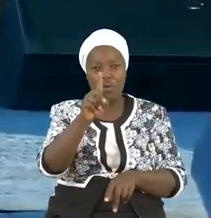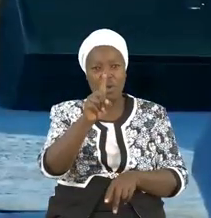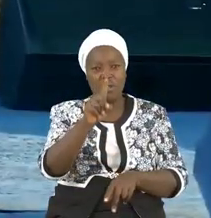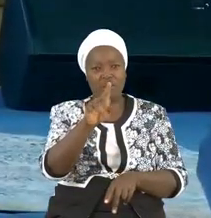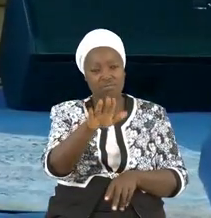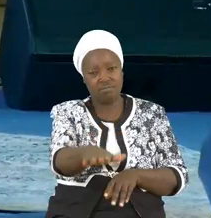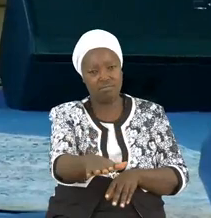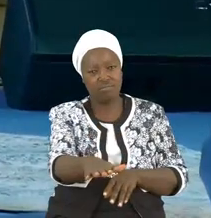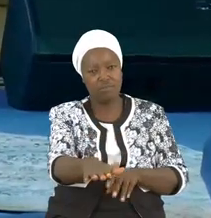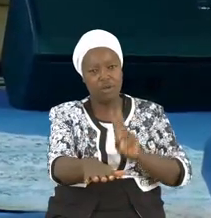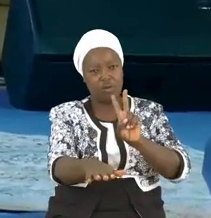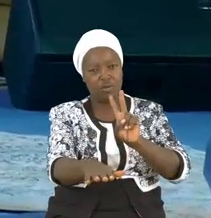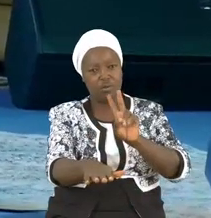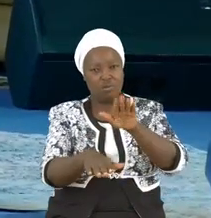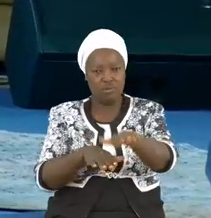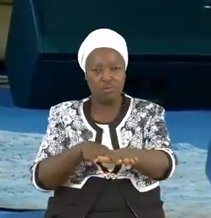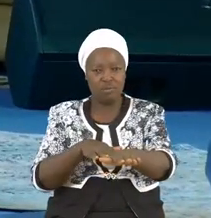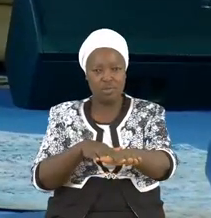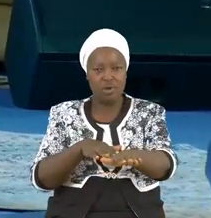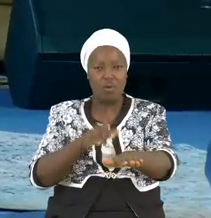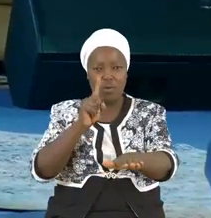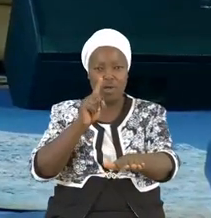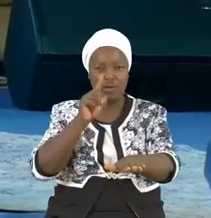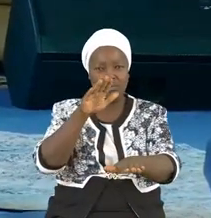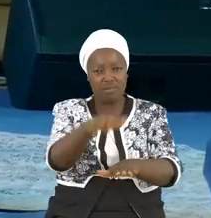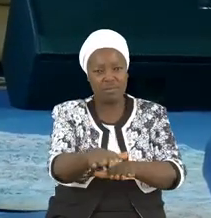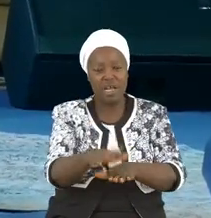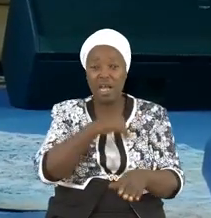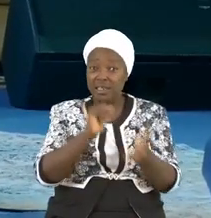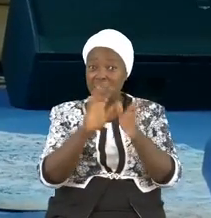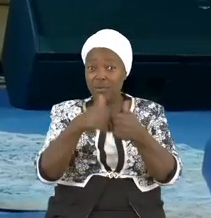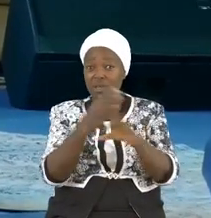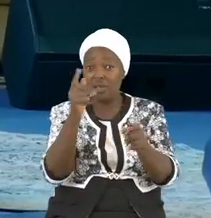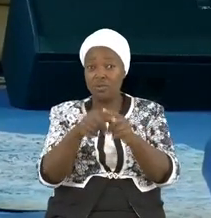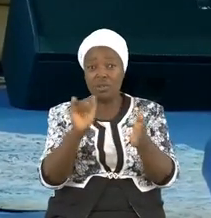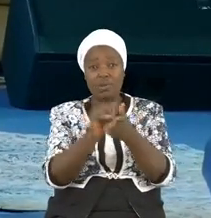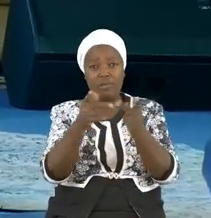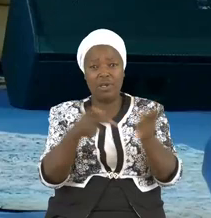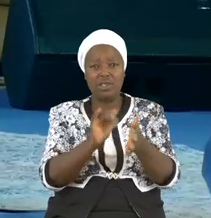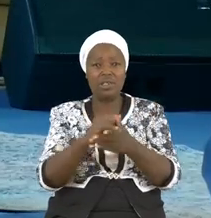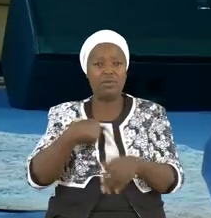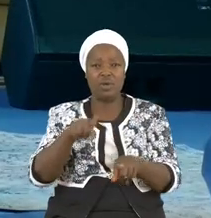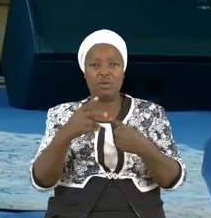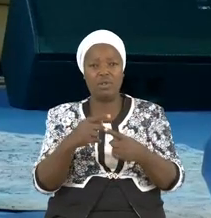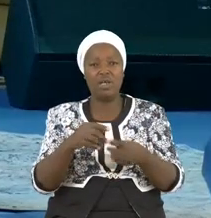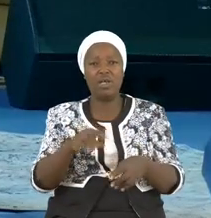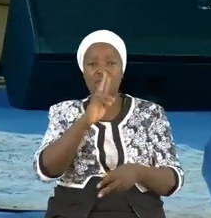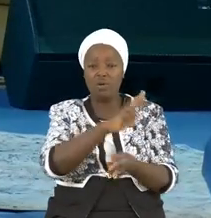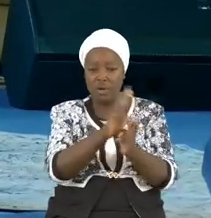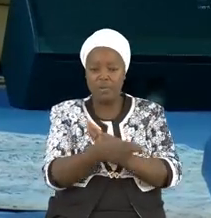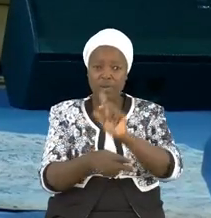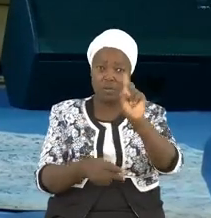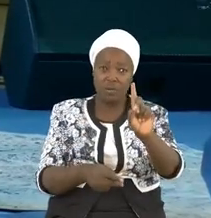we're going. And there are two things there. Repent ye, one. Believe, two.